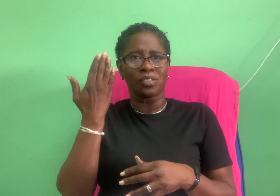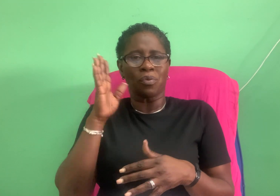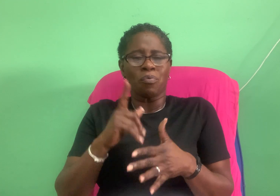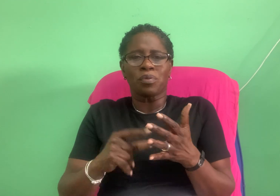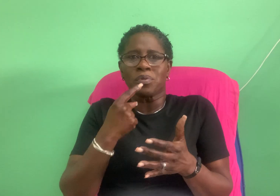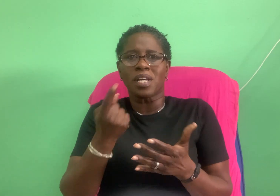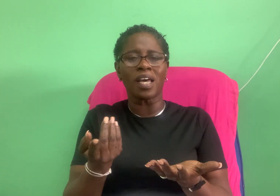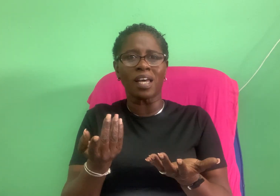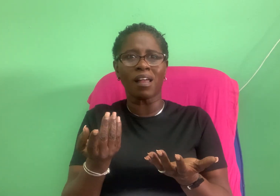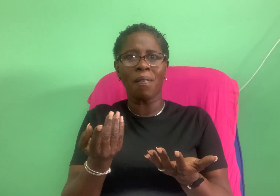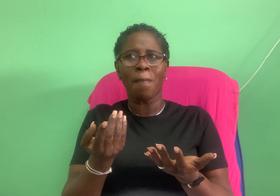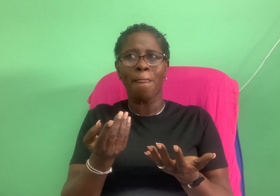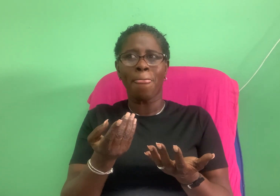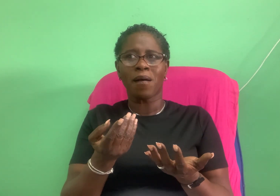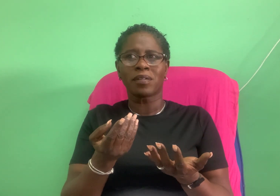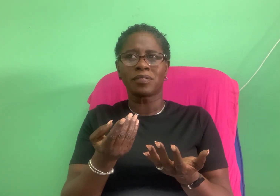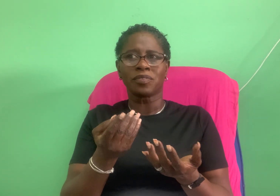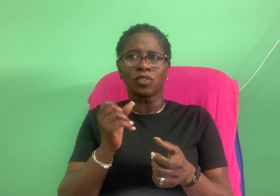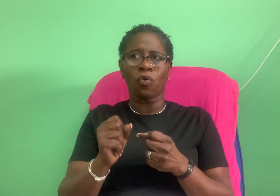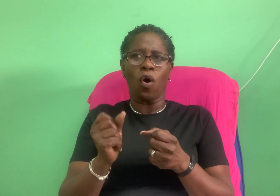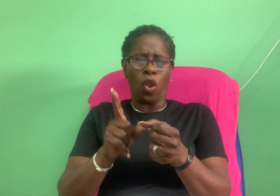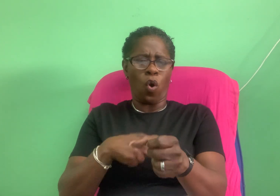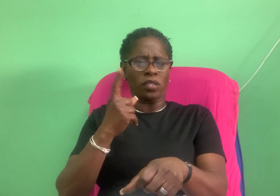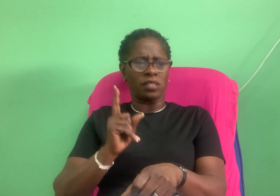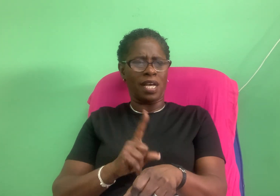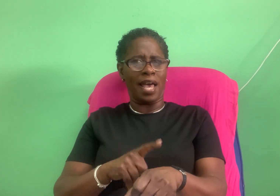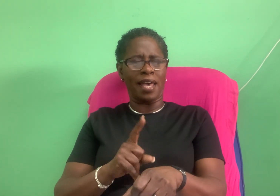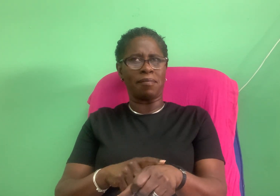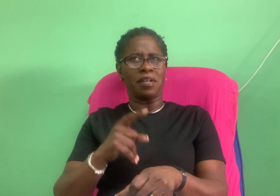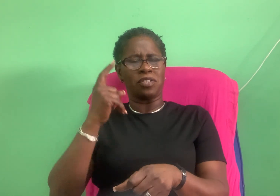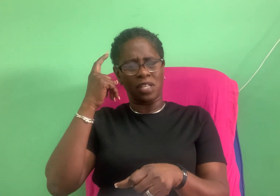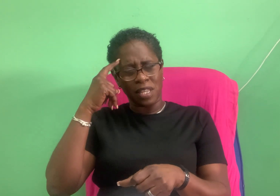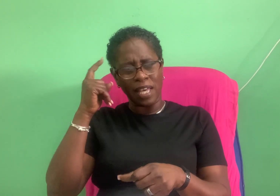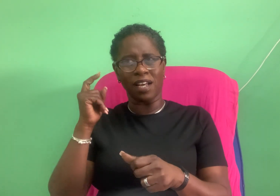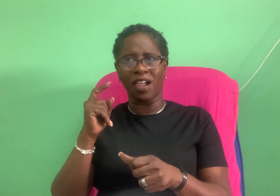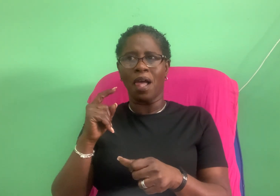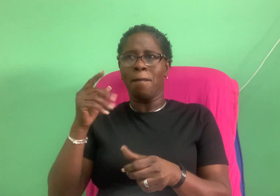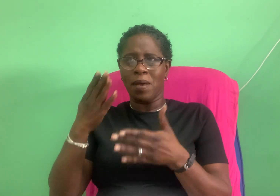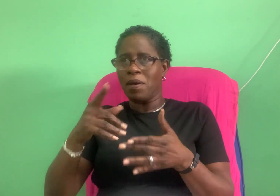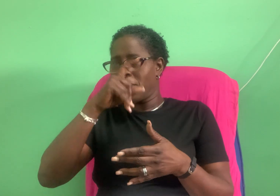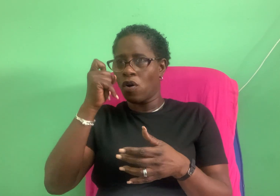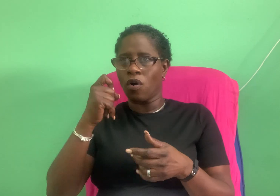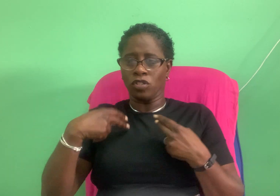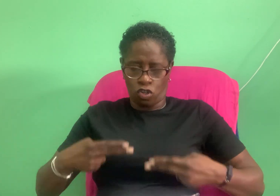to say. And for so long, we kept approaching it through the lens of,